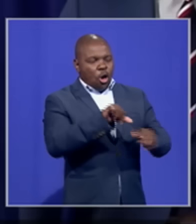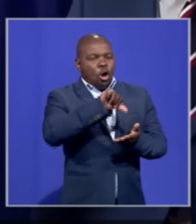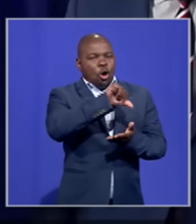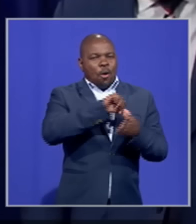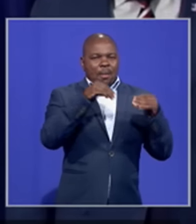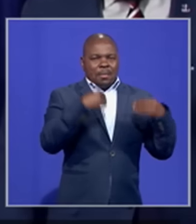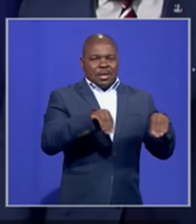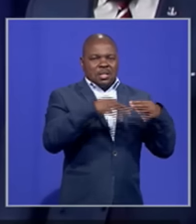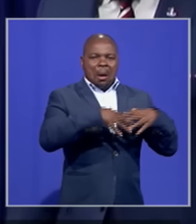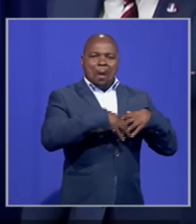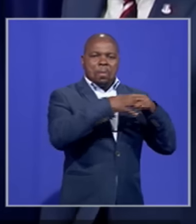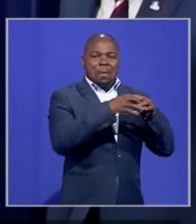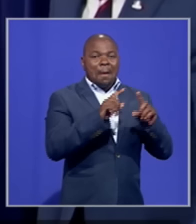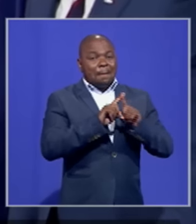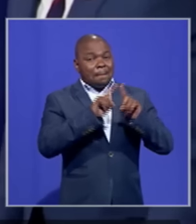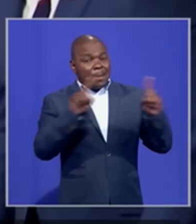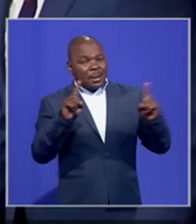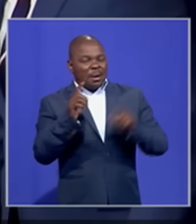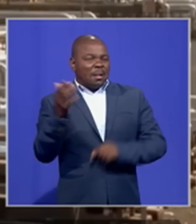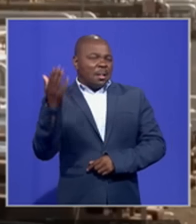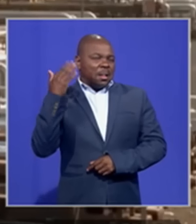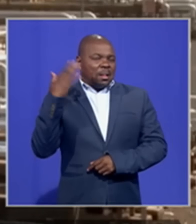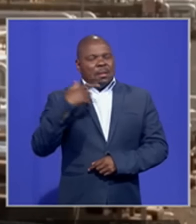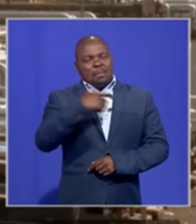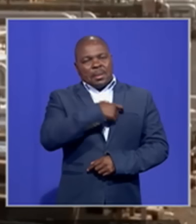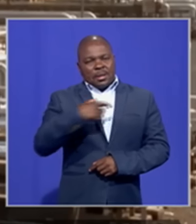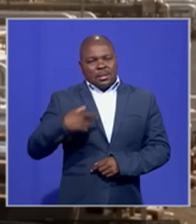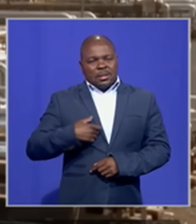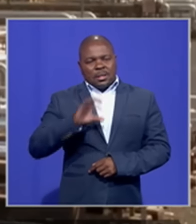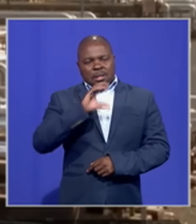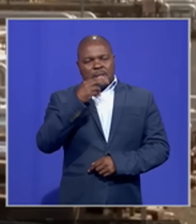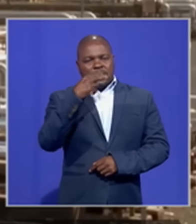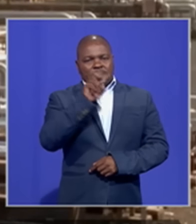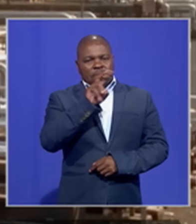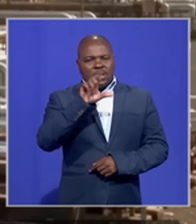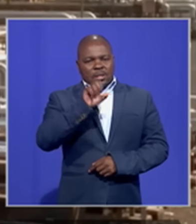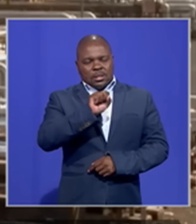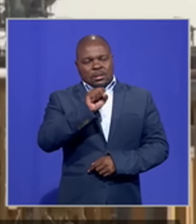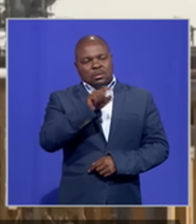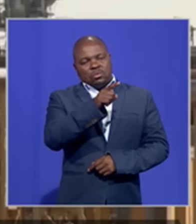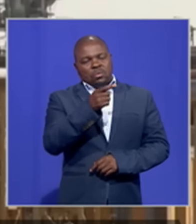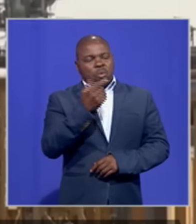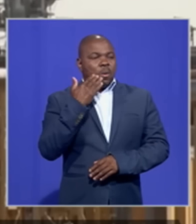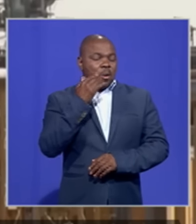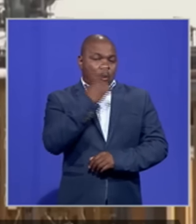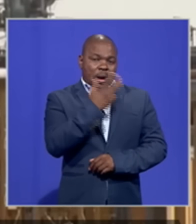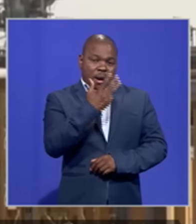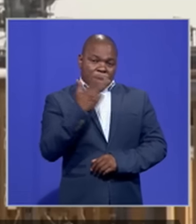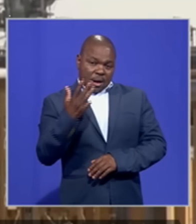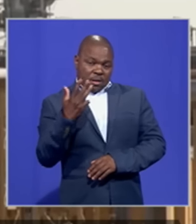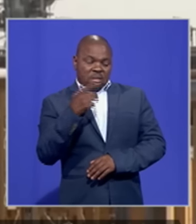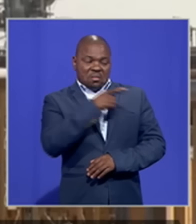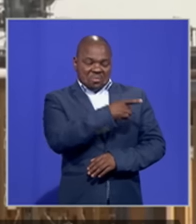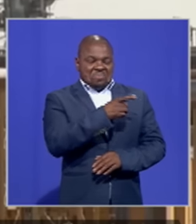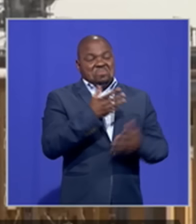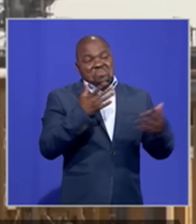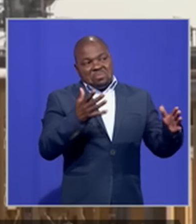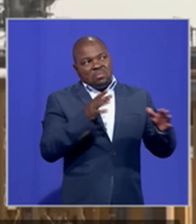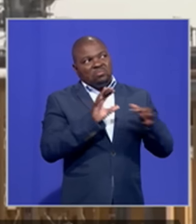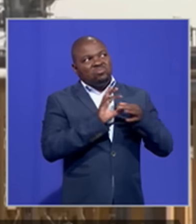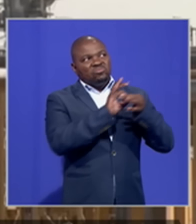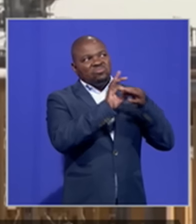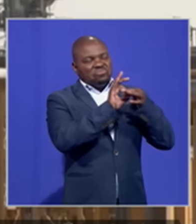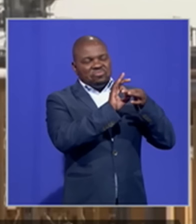Venezuela. Empa ka mora puso ya mofu mopresidente Hugo Chavez wa Venezuela ka 1999 dipelo tsa dikamano tseo di ile tsa